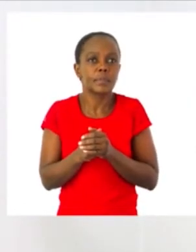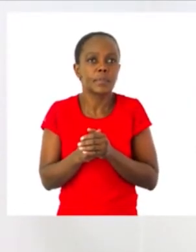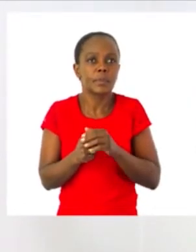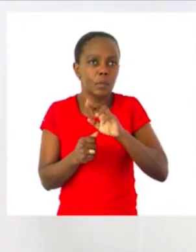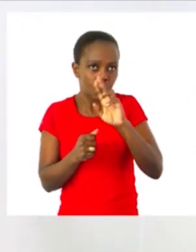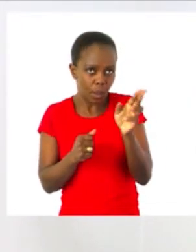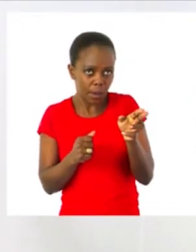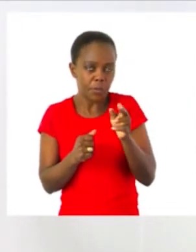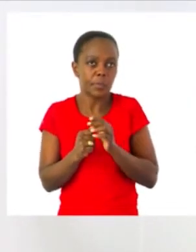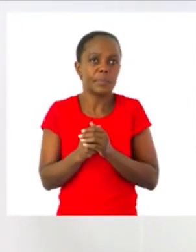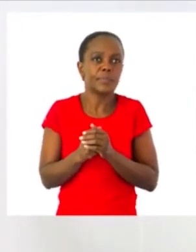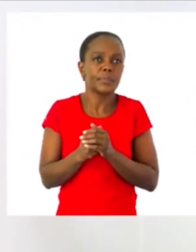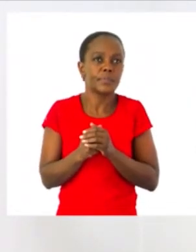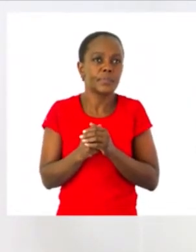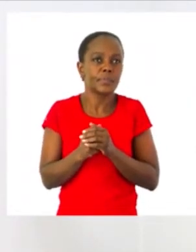Great job.